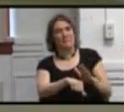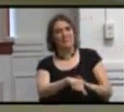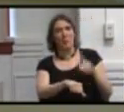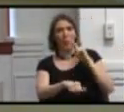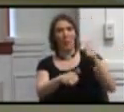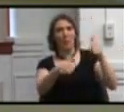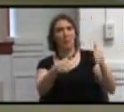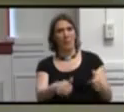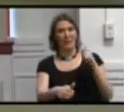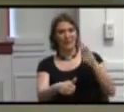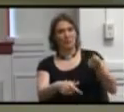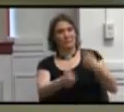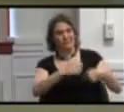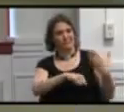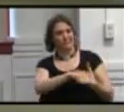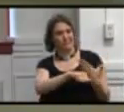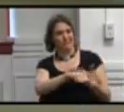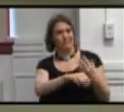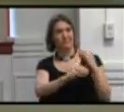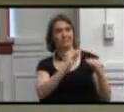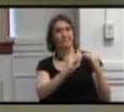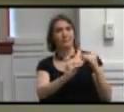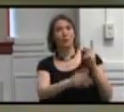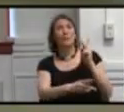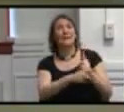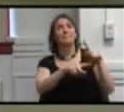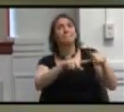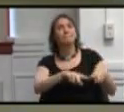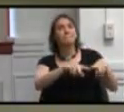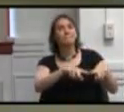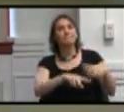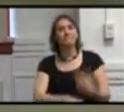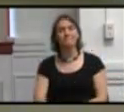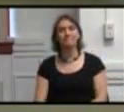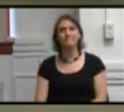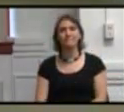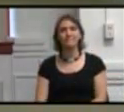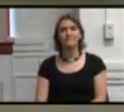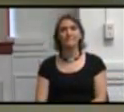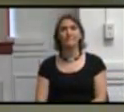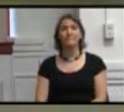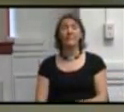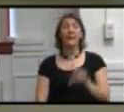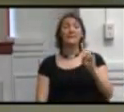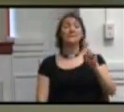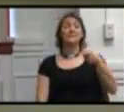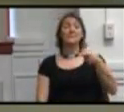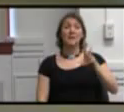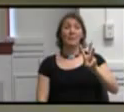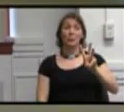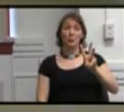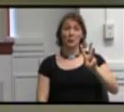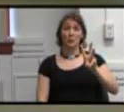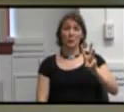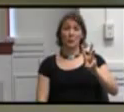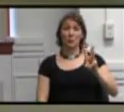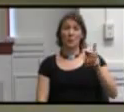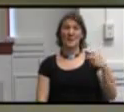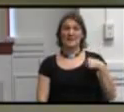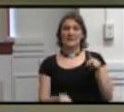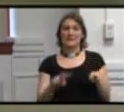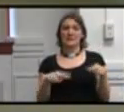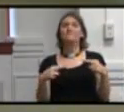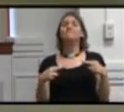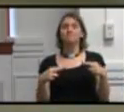Okay. It will need some service to remain reliable. The DPW felt that this